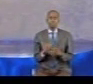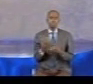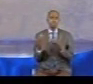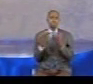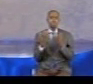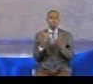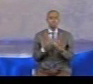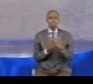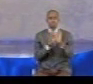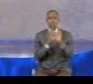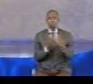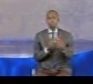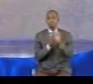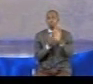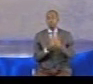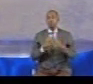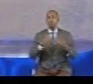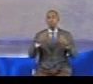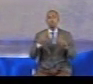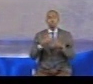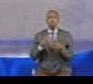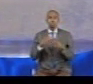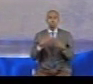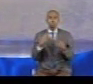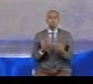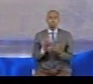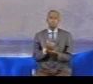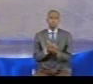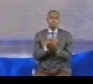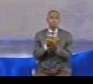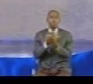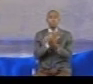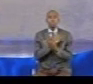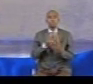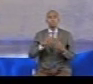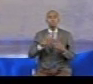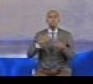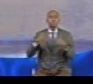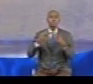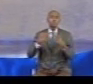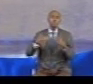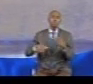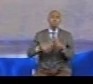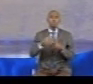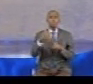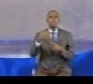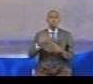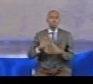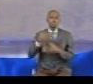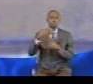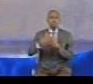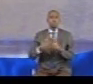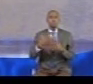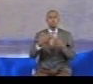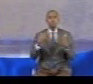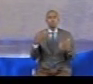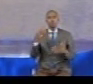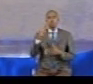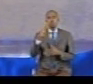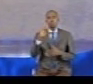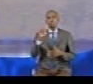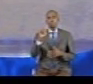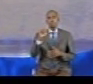to go to the other side before unto Bethsaida, while